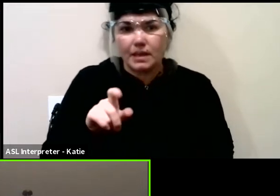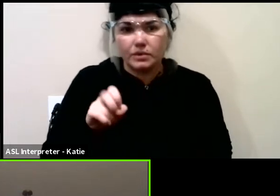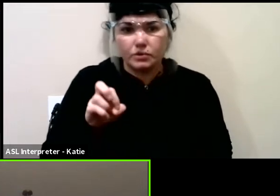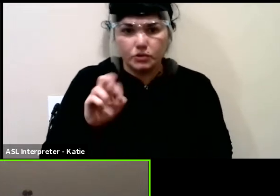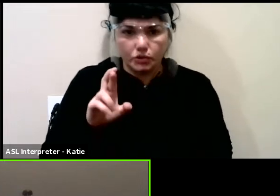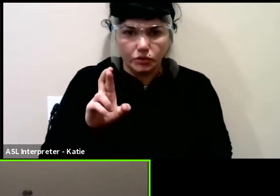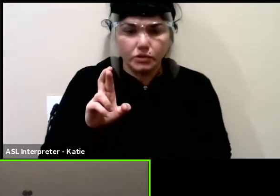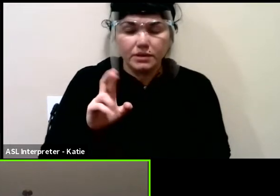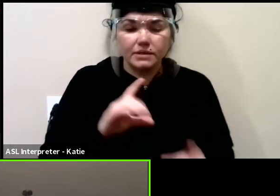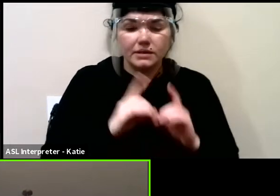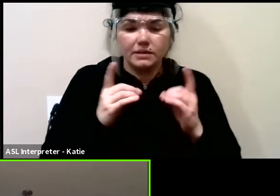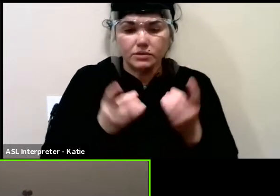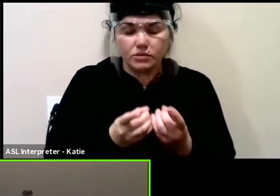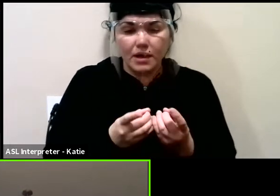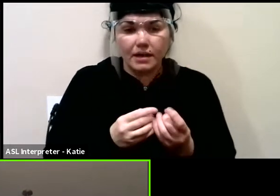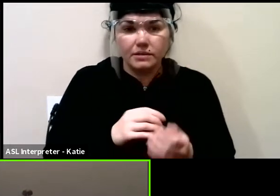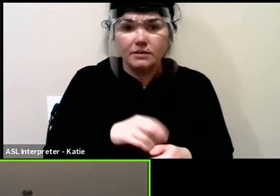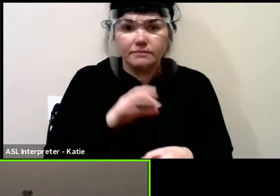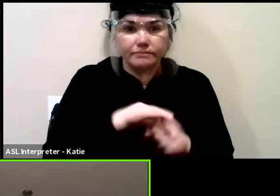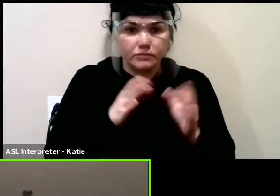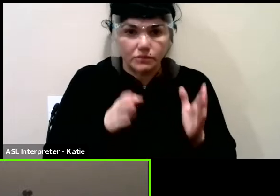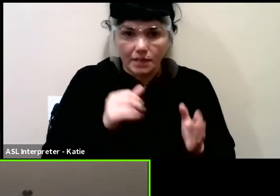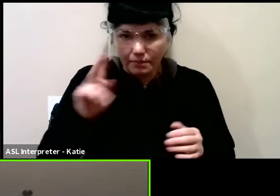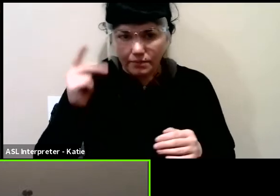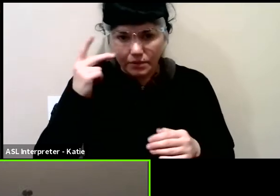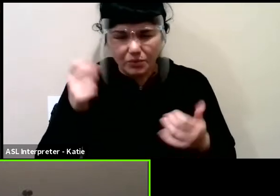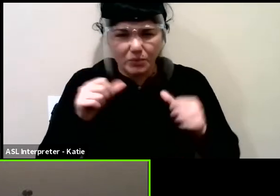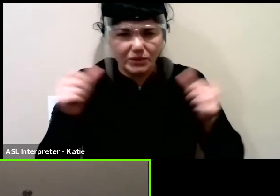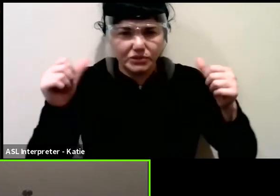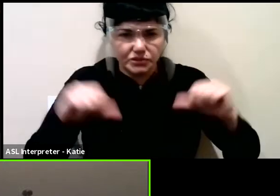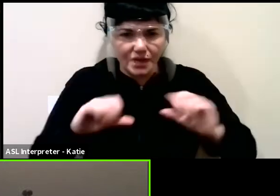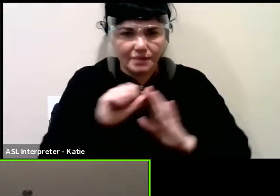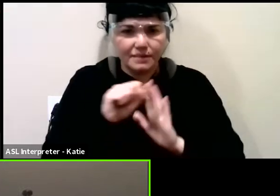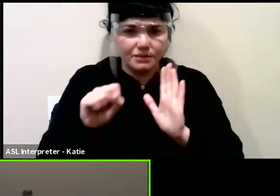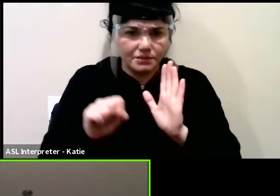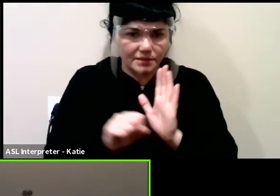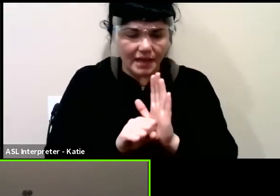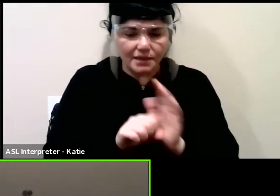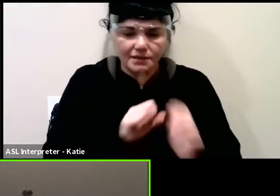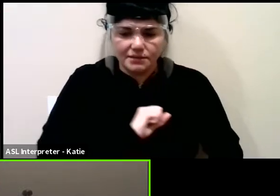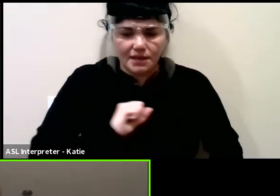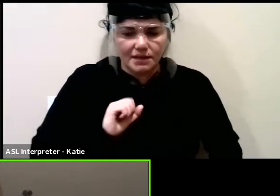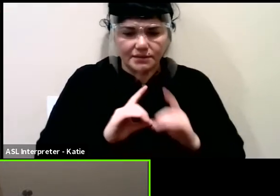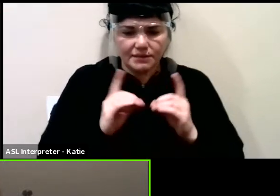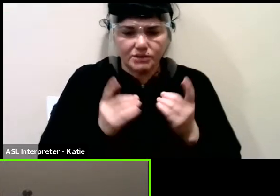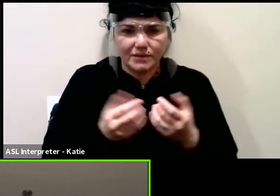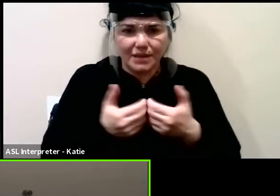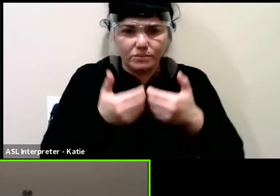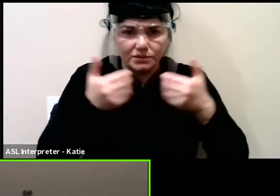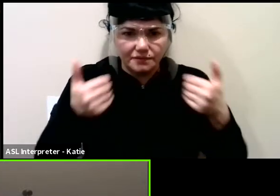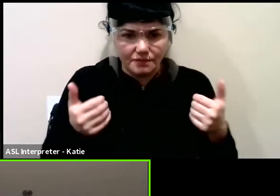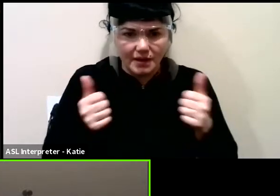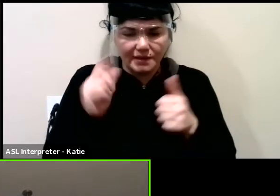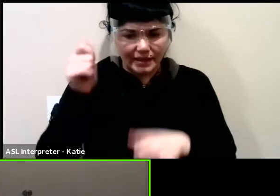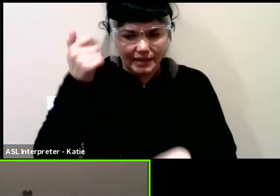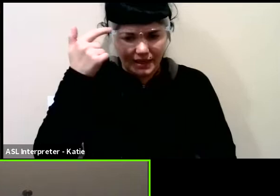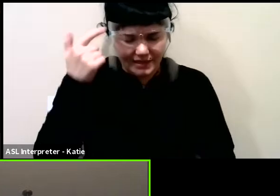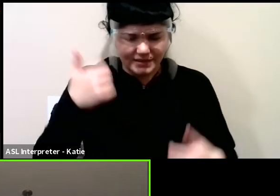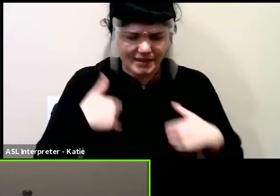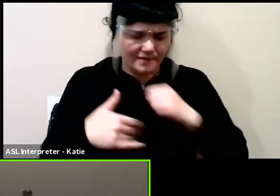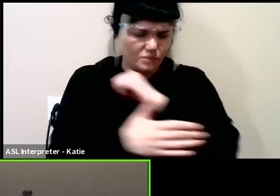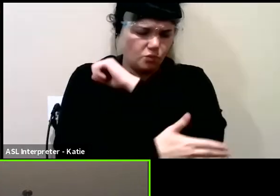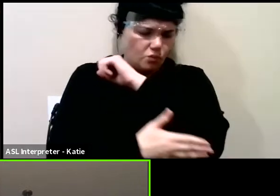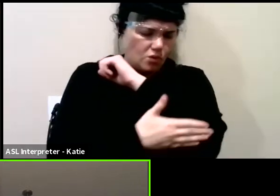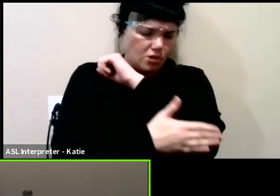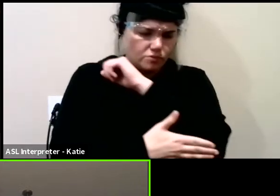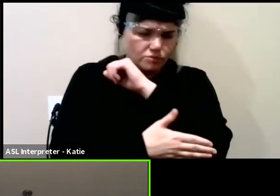reject the proposed state senate district that would carve up the city of lansing putting it with rural suburbs with whom it has no